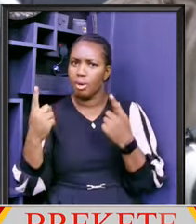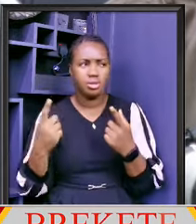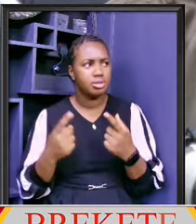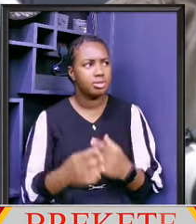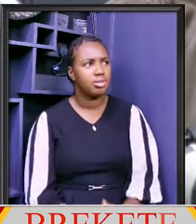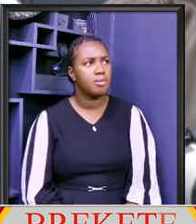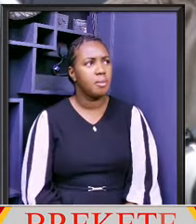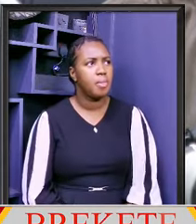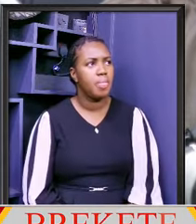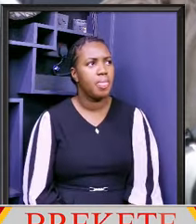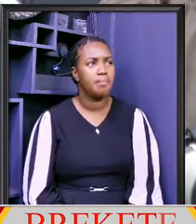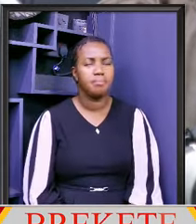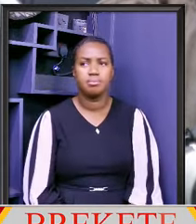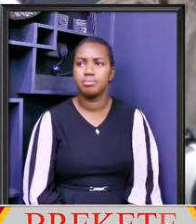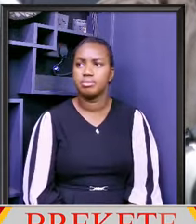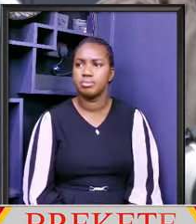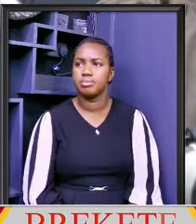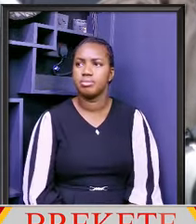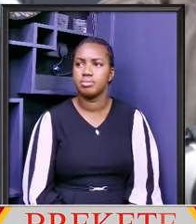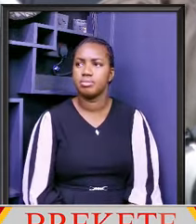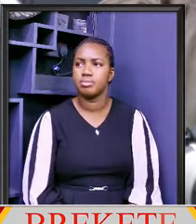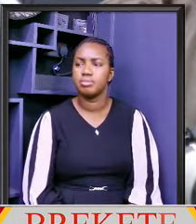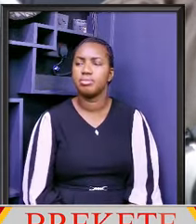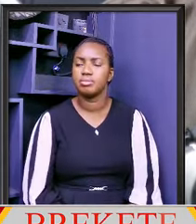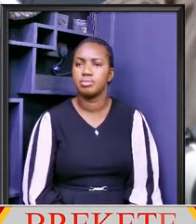Wait, 17,000?